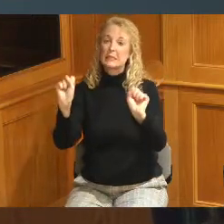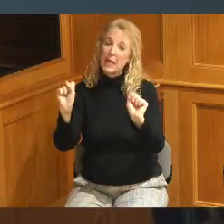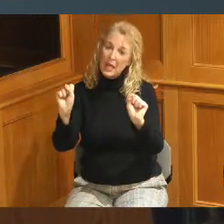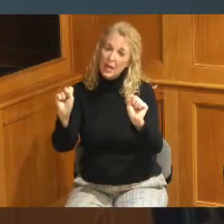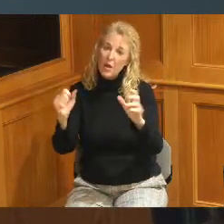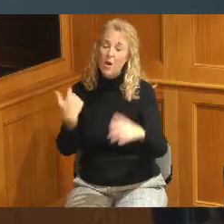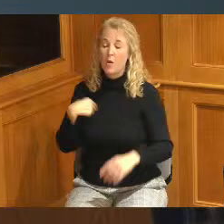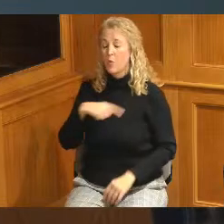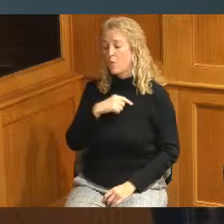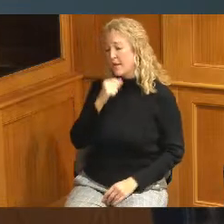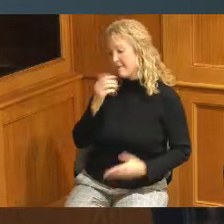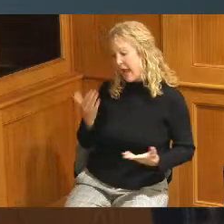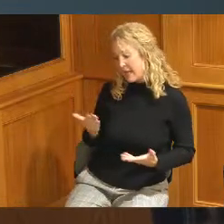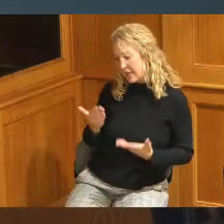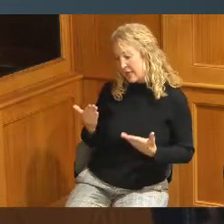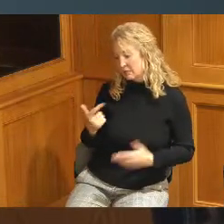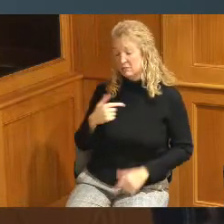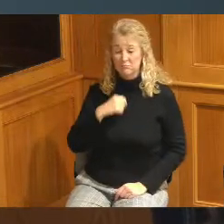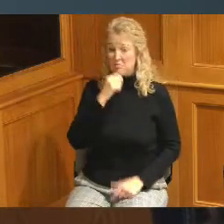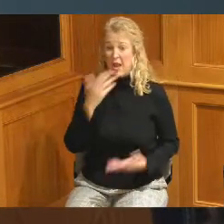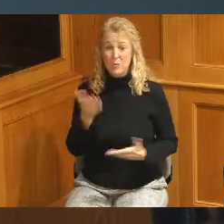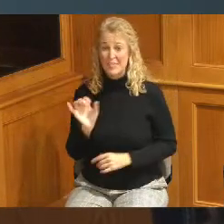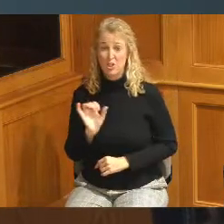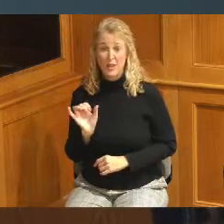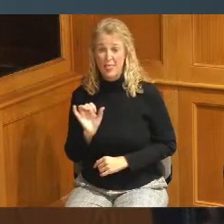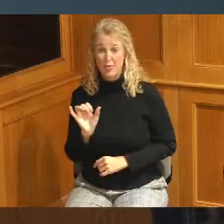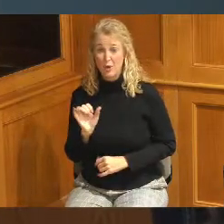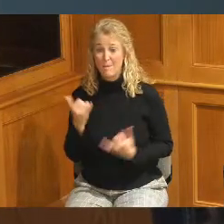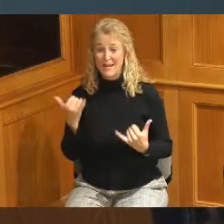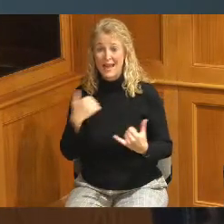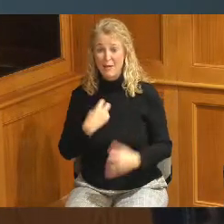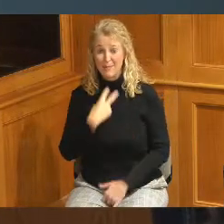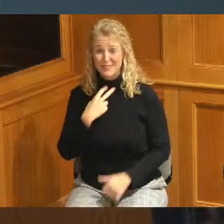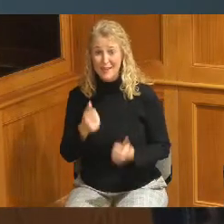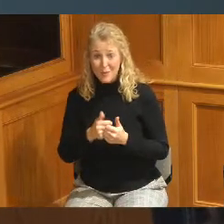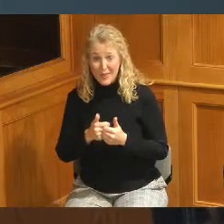wasn't here, but I wasn't here for this lease, but I got to pay for it.